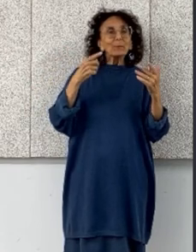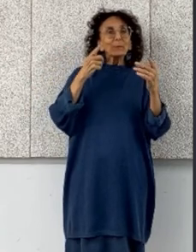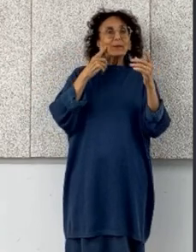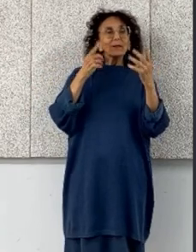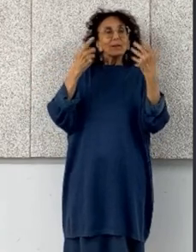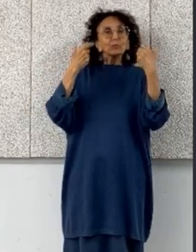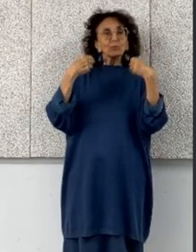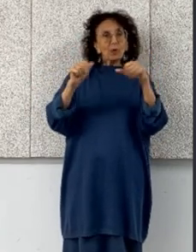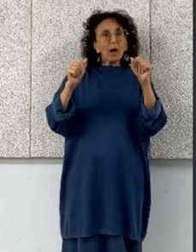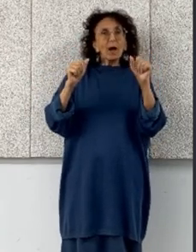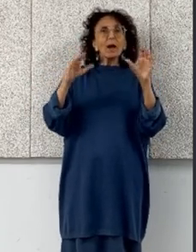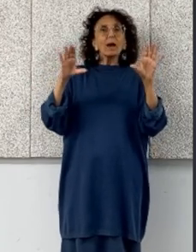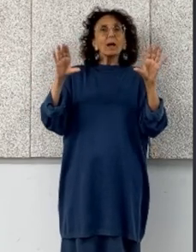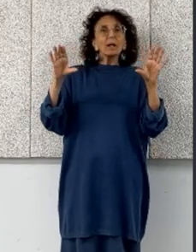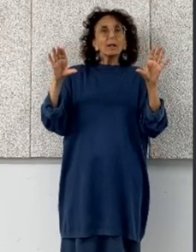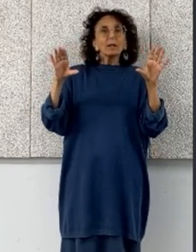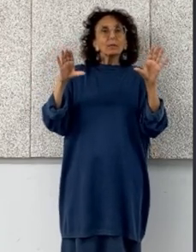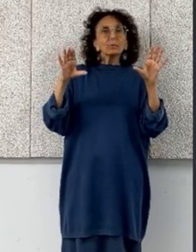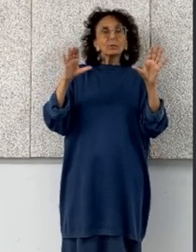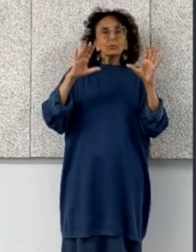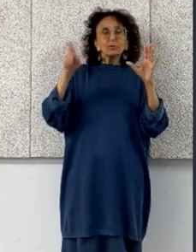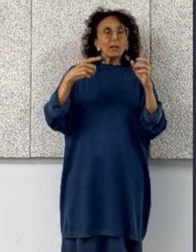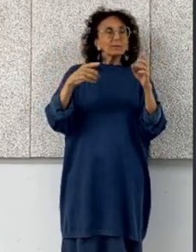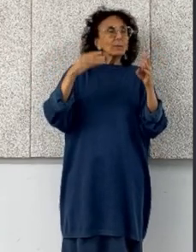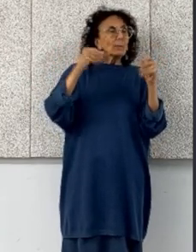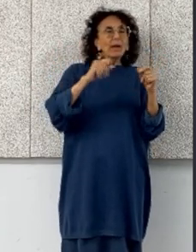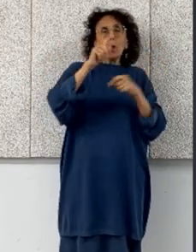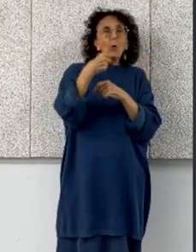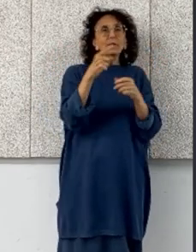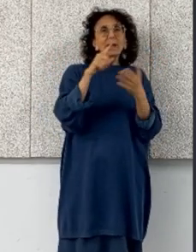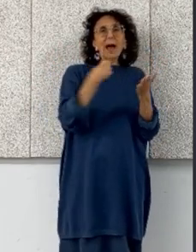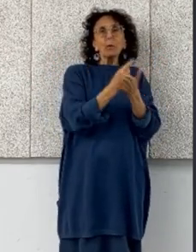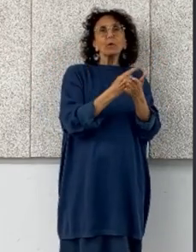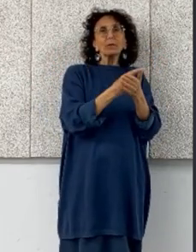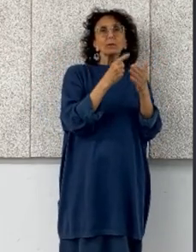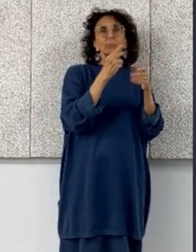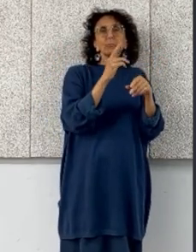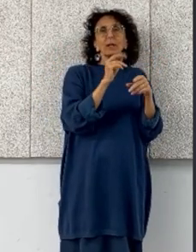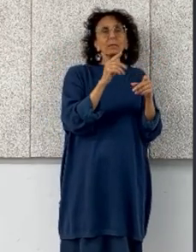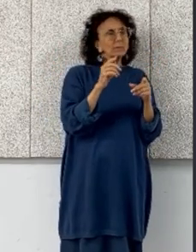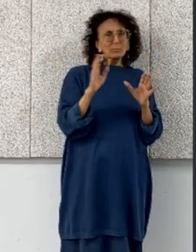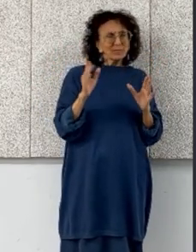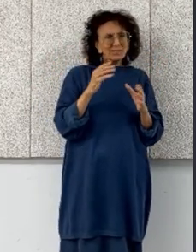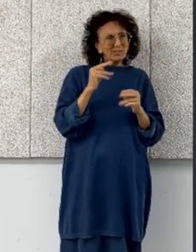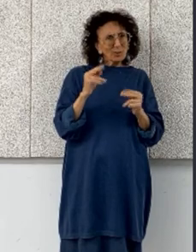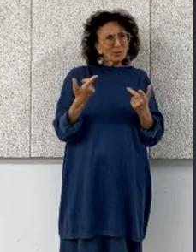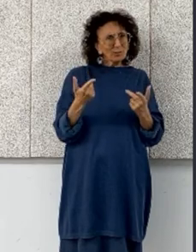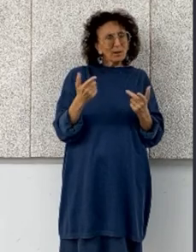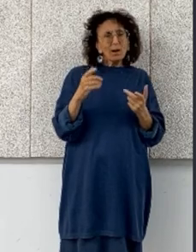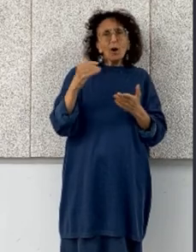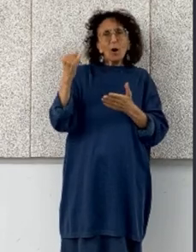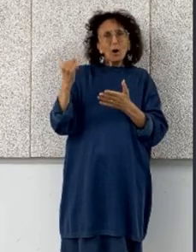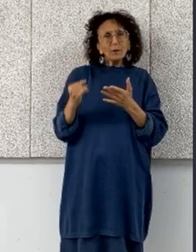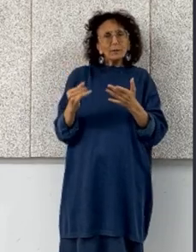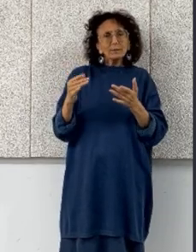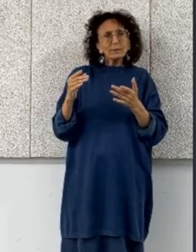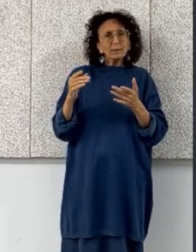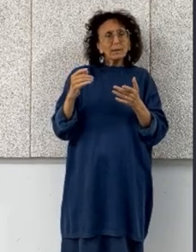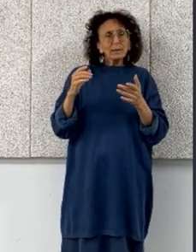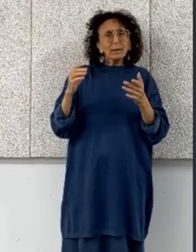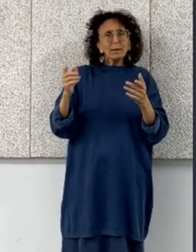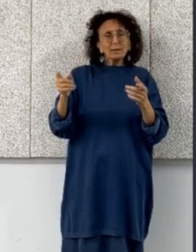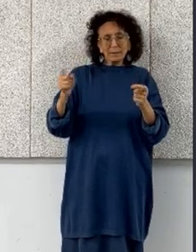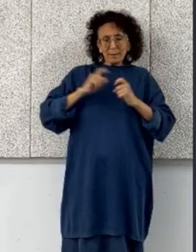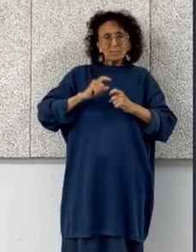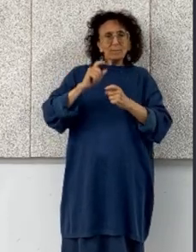We tried doing everything completely hourly, but that really doesn't work because an artist is setting aside time for 3 months or